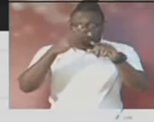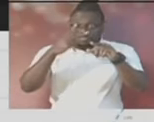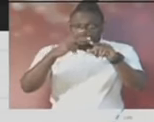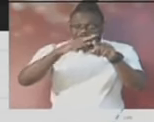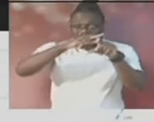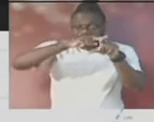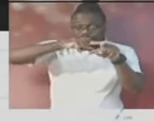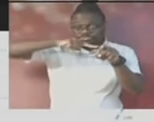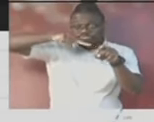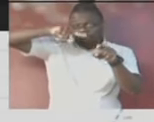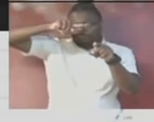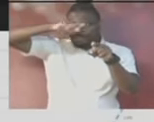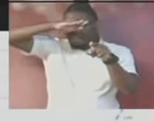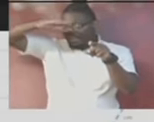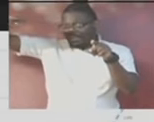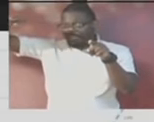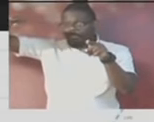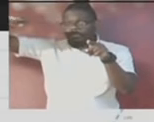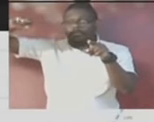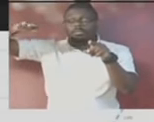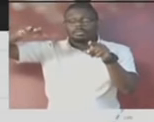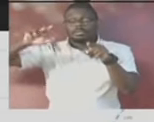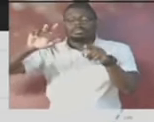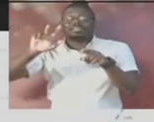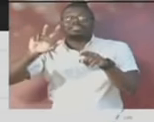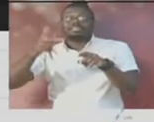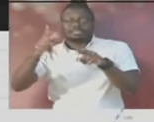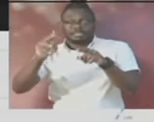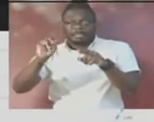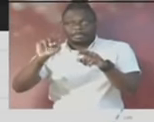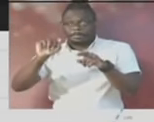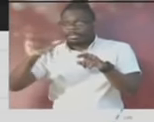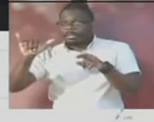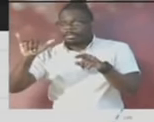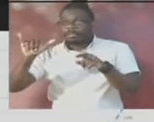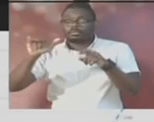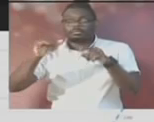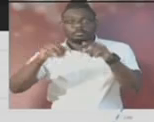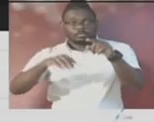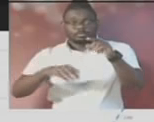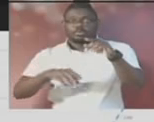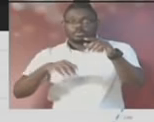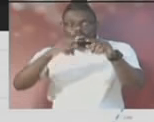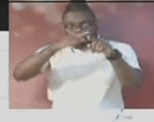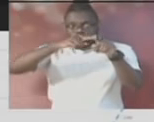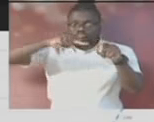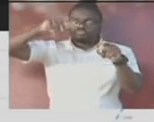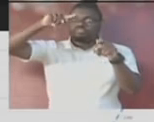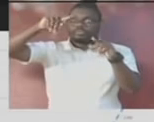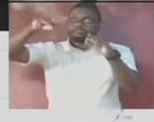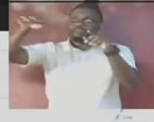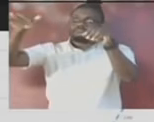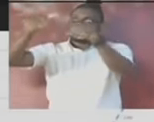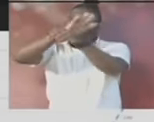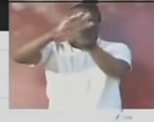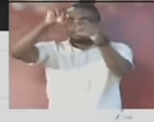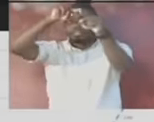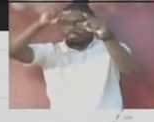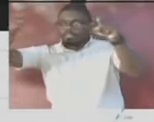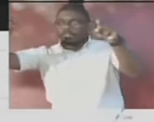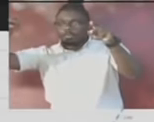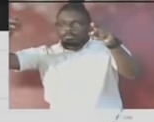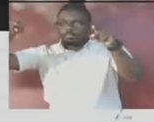or so of May, and we do need to flatten this curve. When we speak about flattening the curve, this is what we're talking about. In order